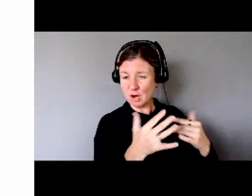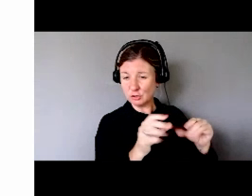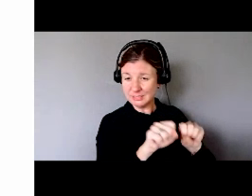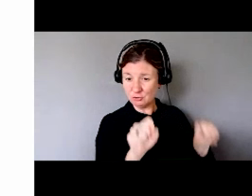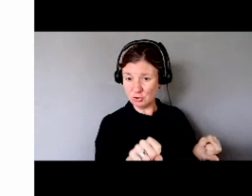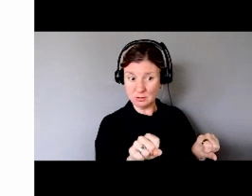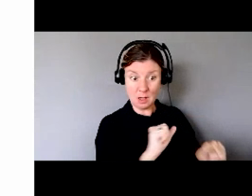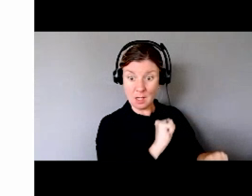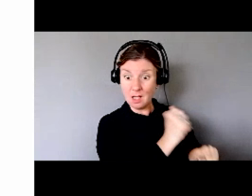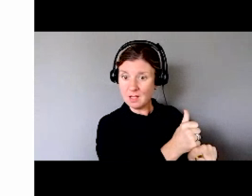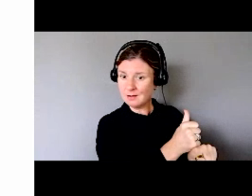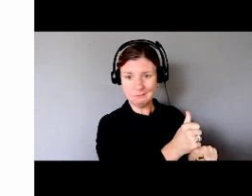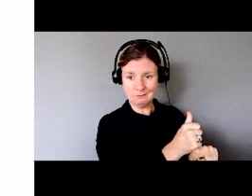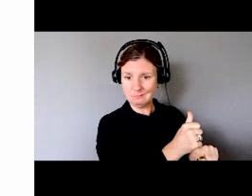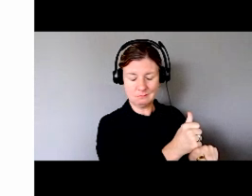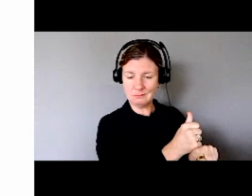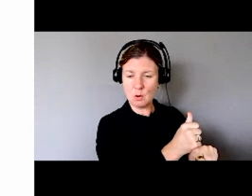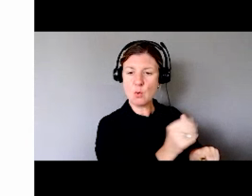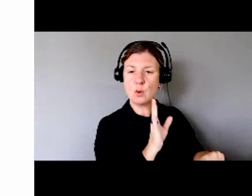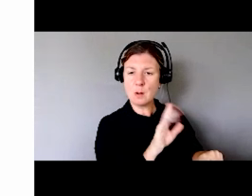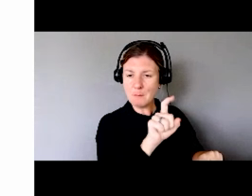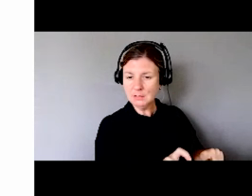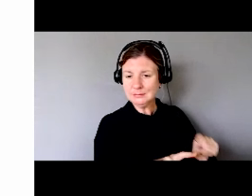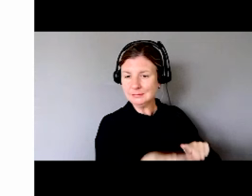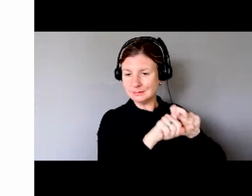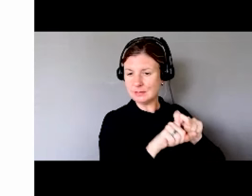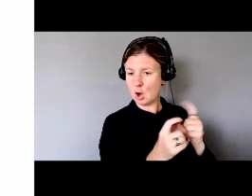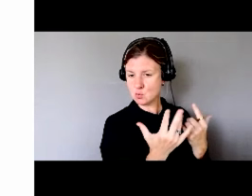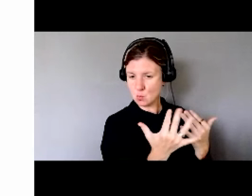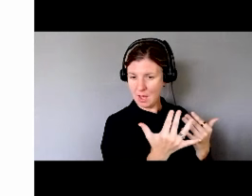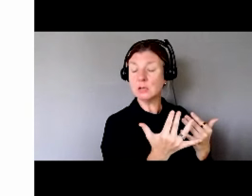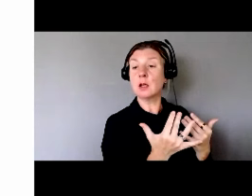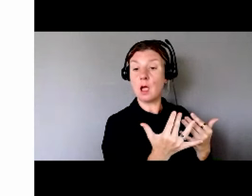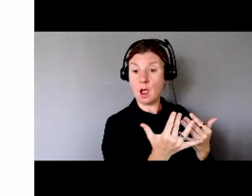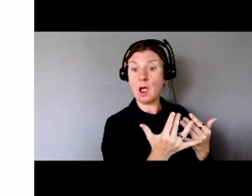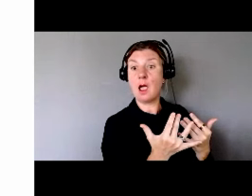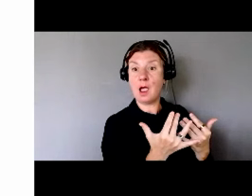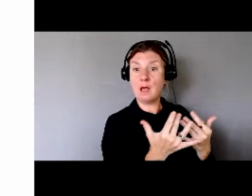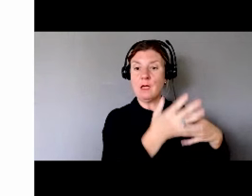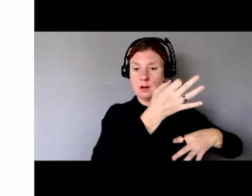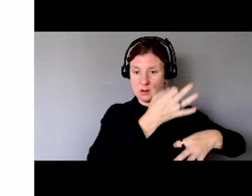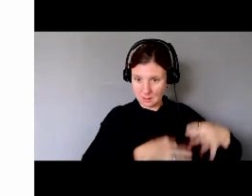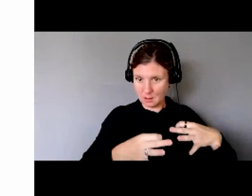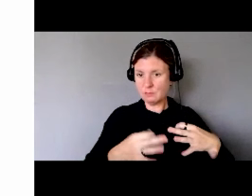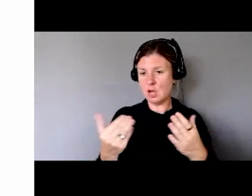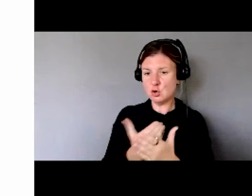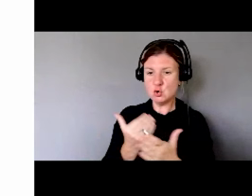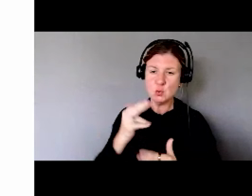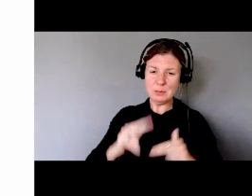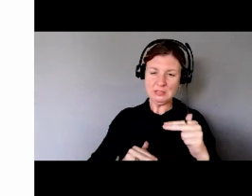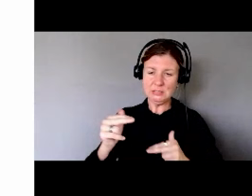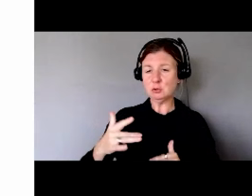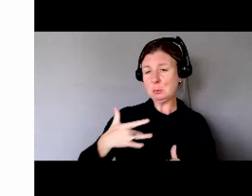be installed until after the existing building has been decommissioned, likely